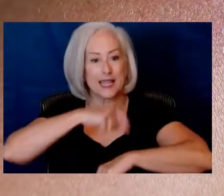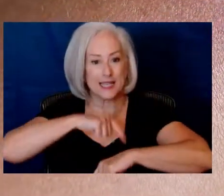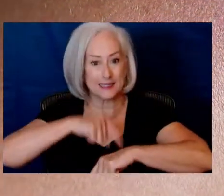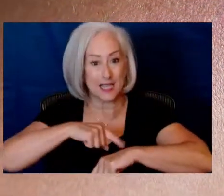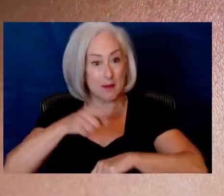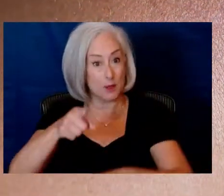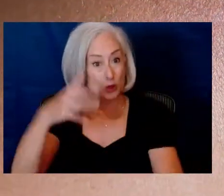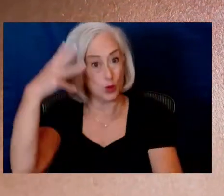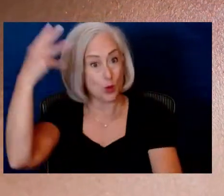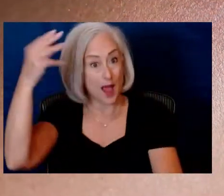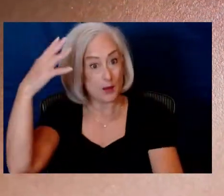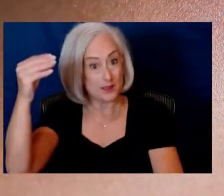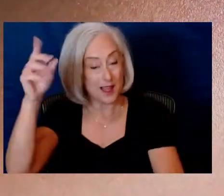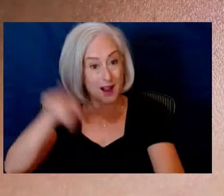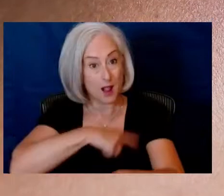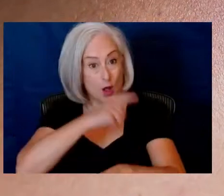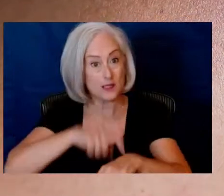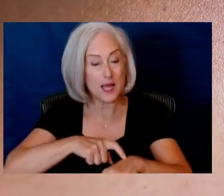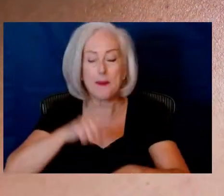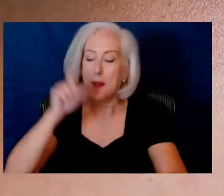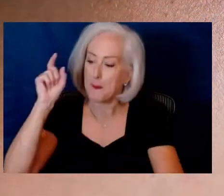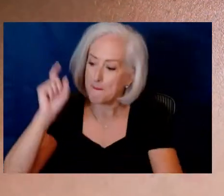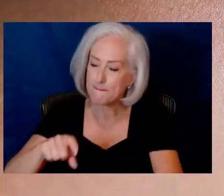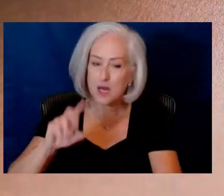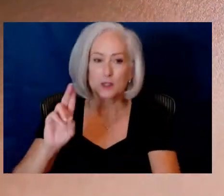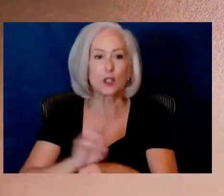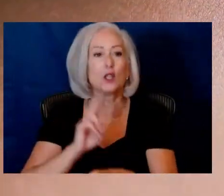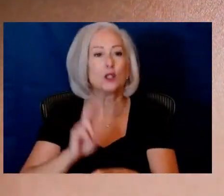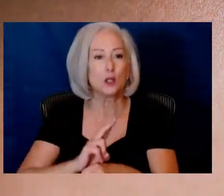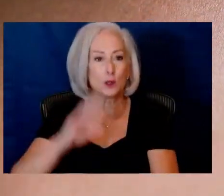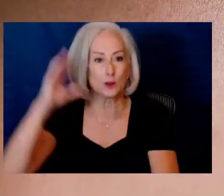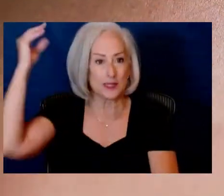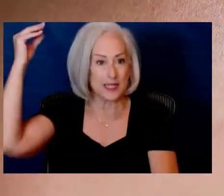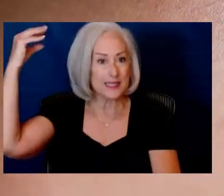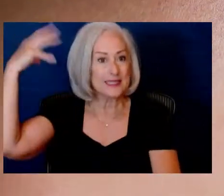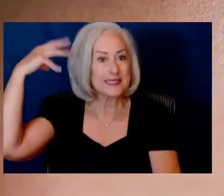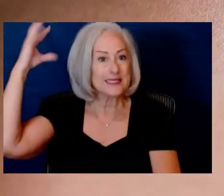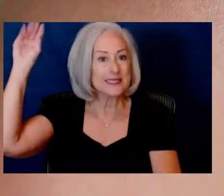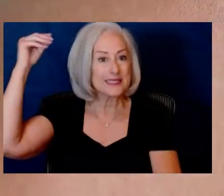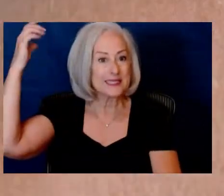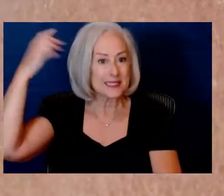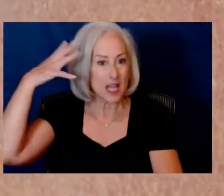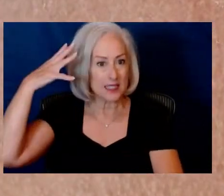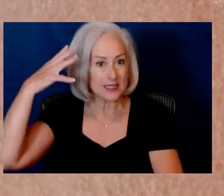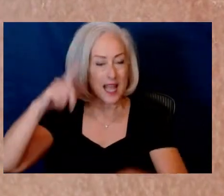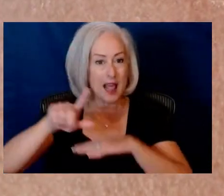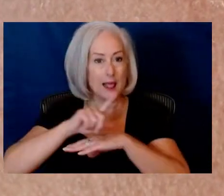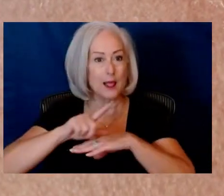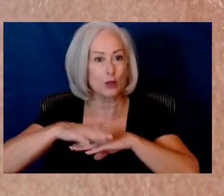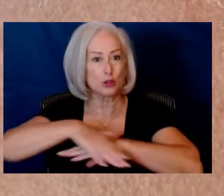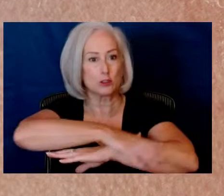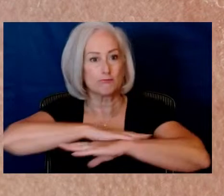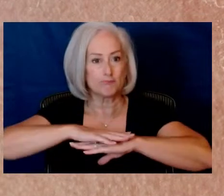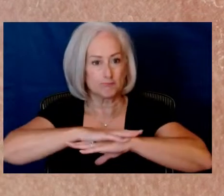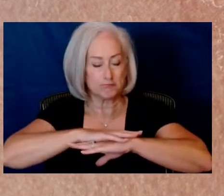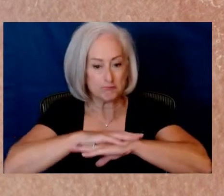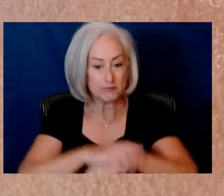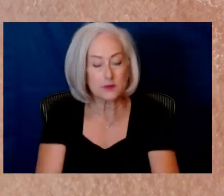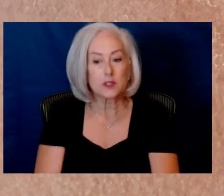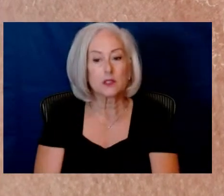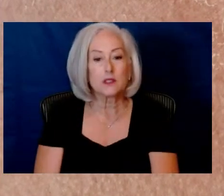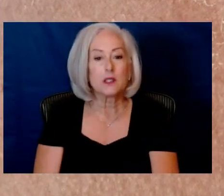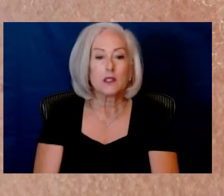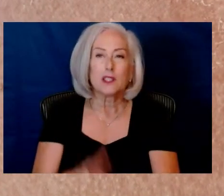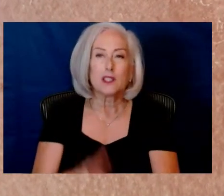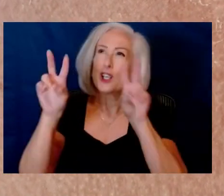have to use sunscreen. That is always going to be protective. And invisible, like when you don't think the sun rays are passing